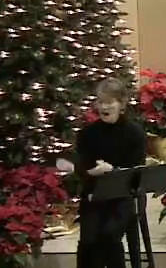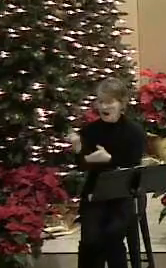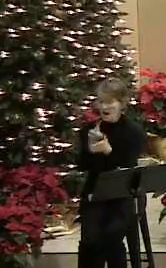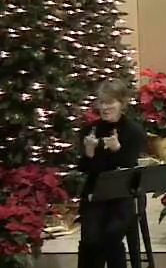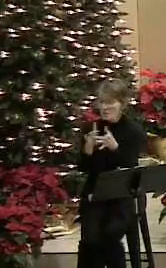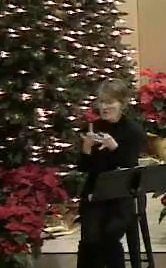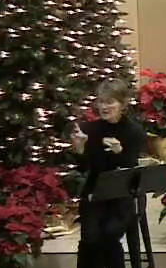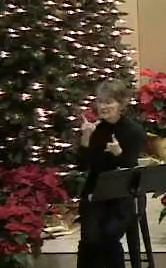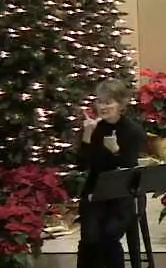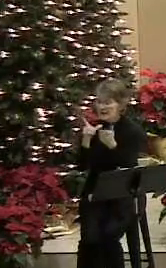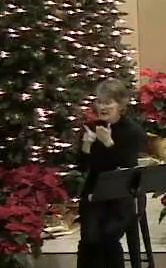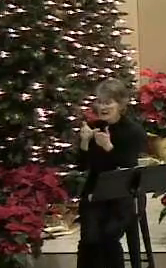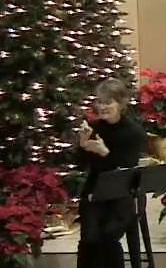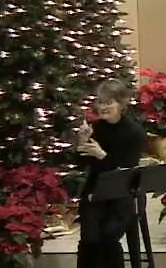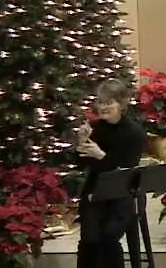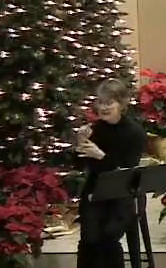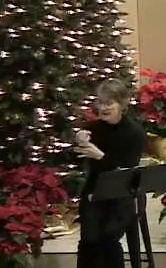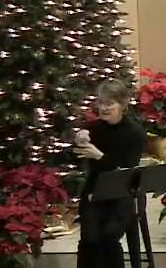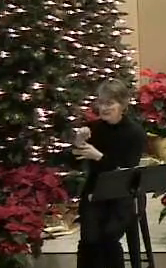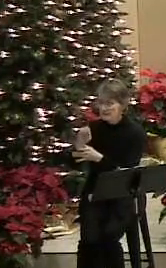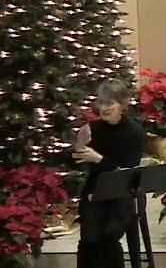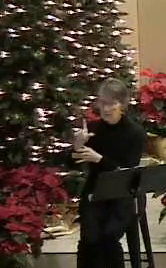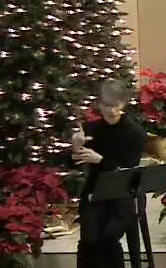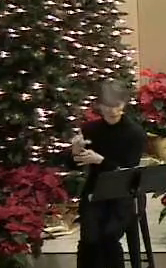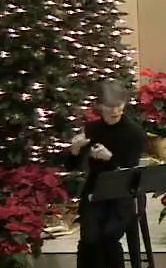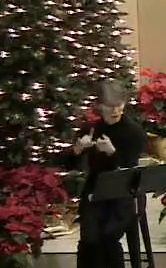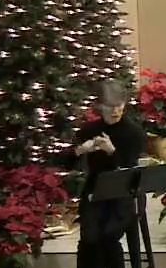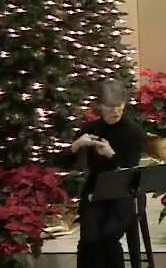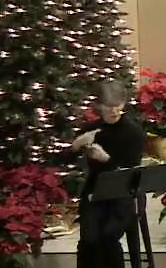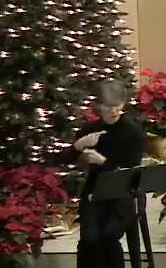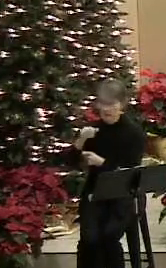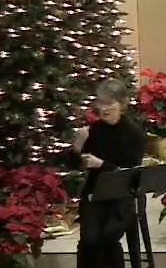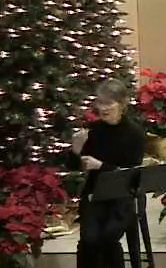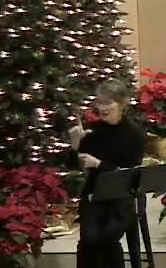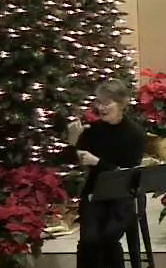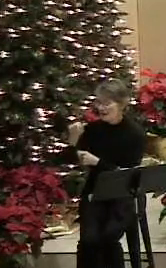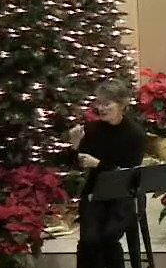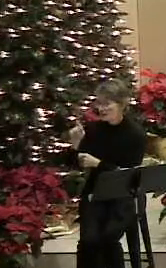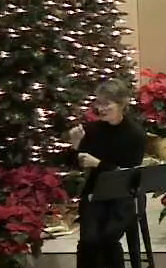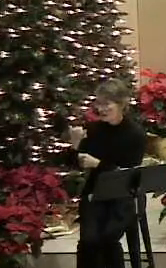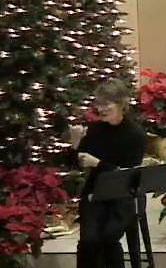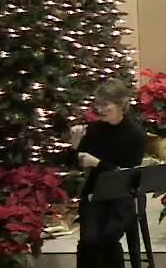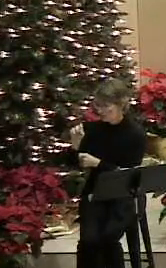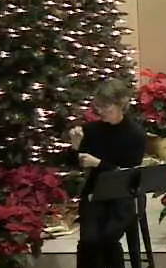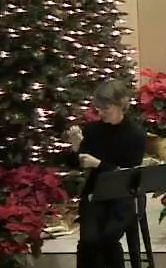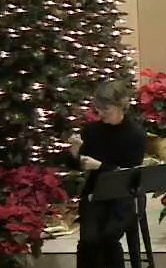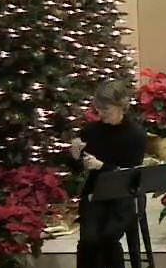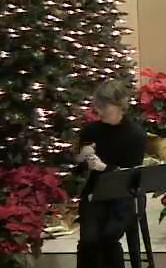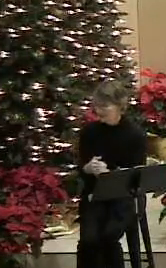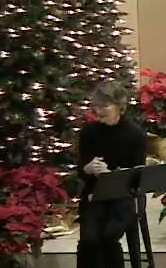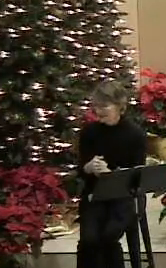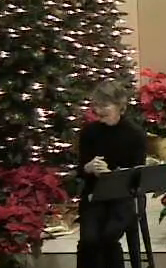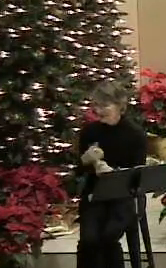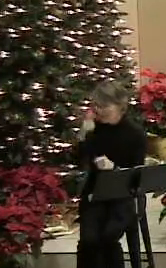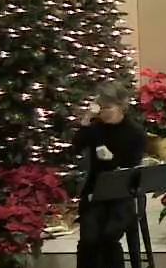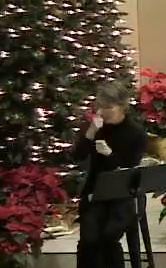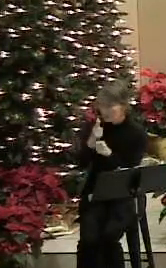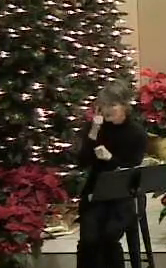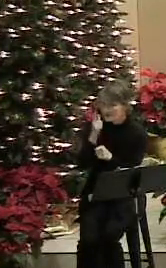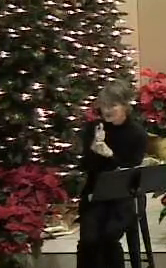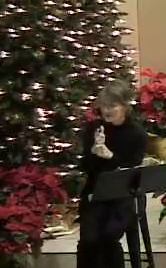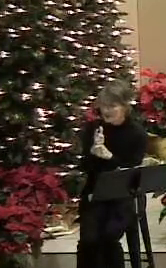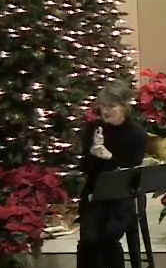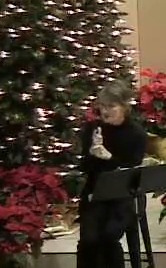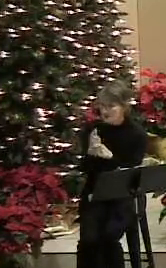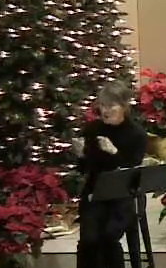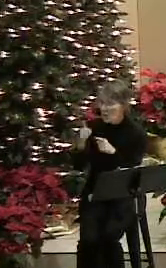From the letter of St. Paul to the Galatians. Brothers and sisters, when the fullness of time had come, God